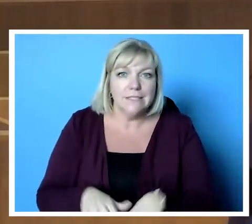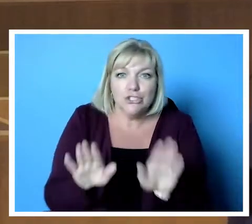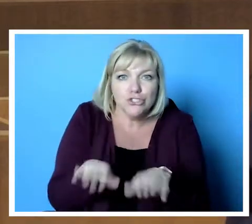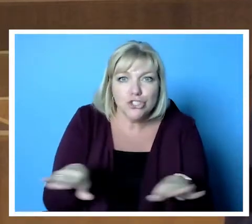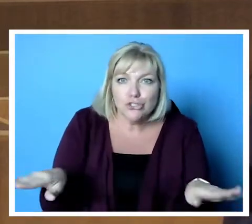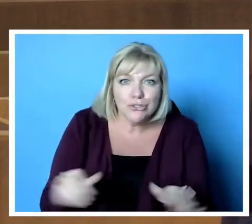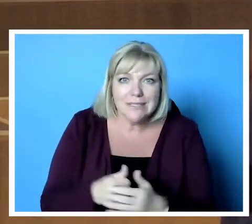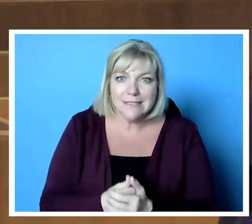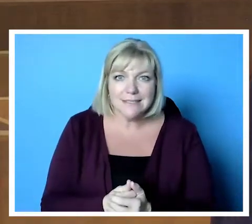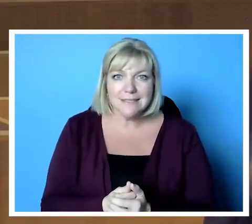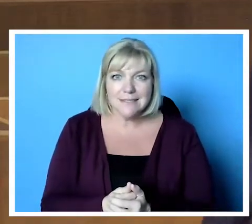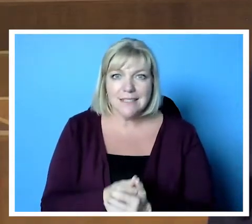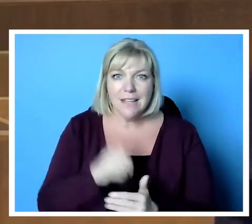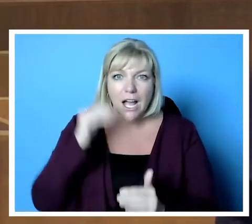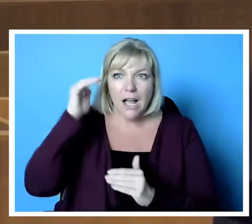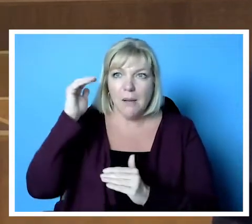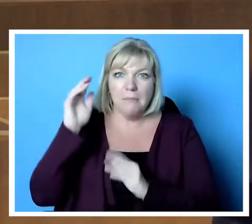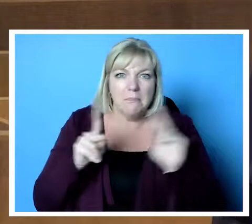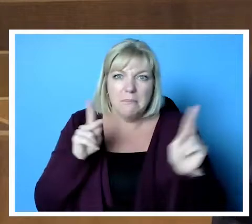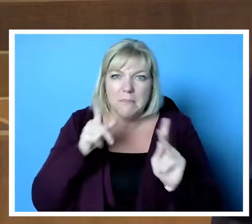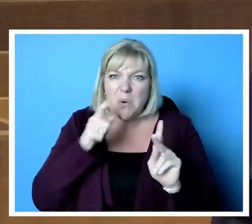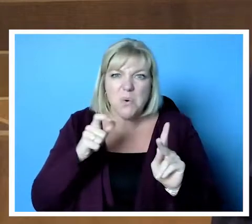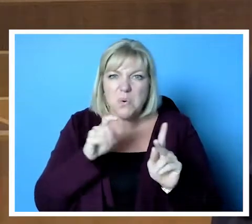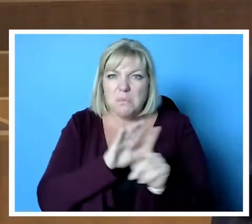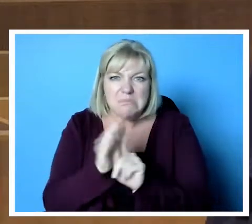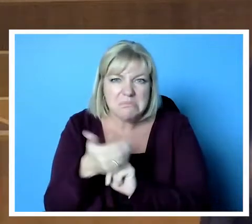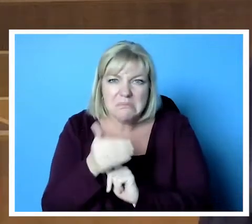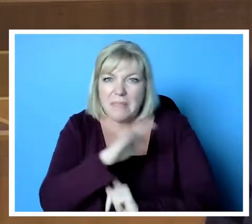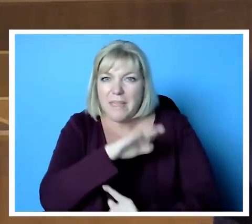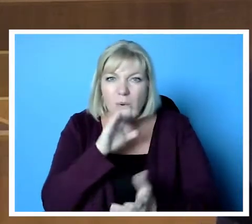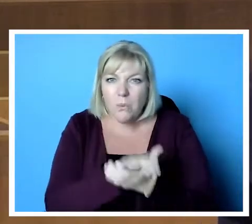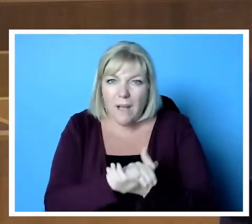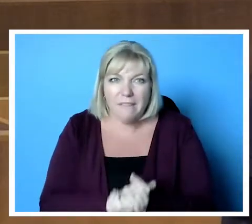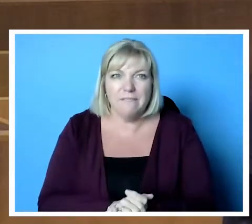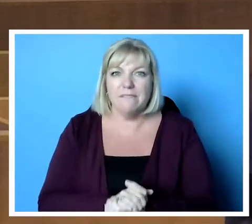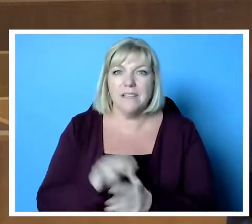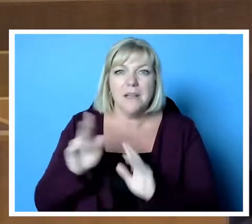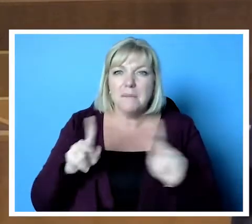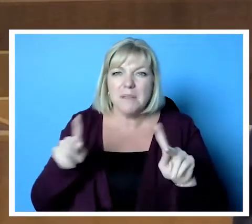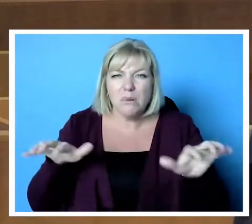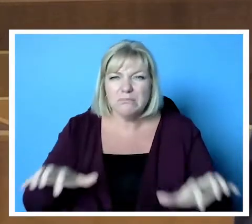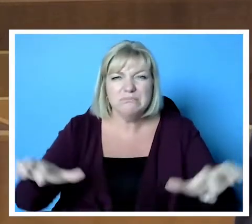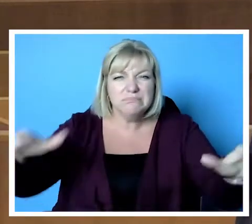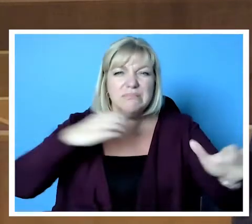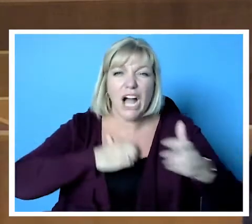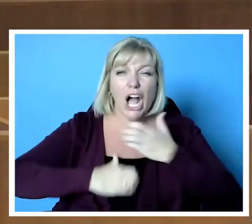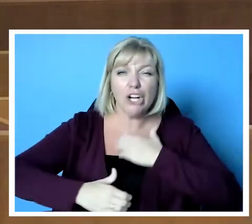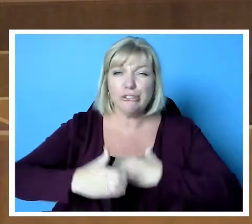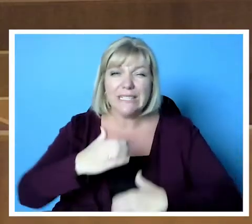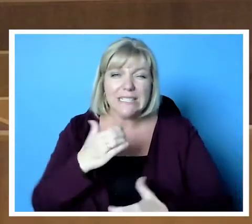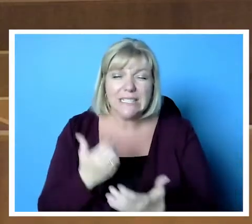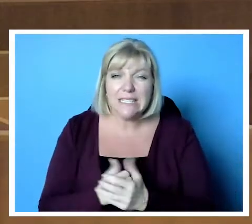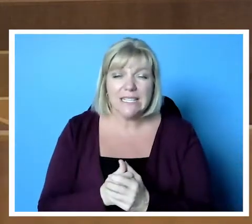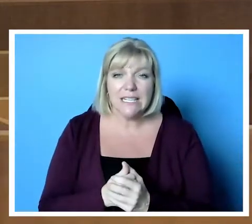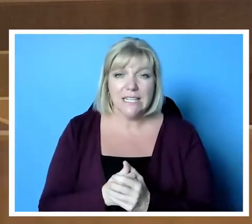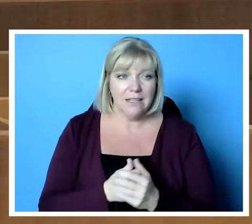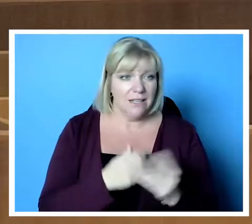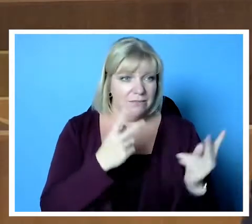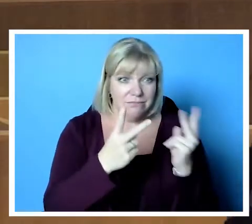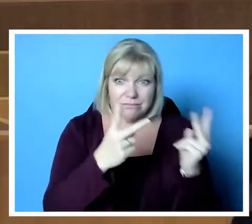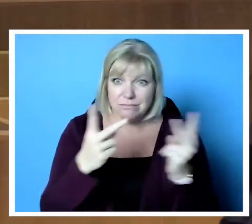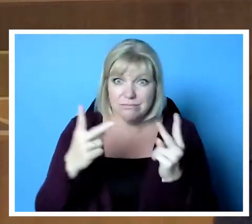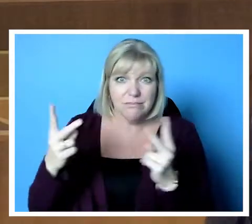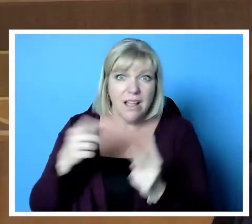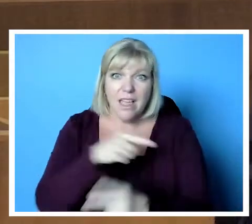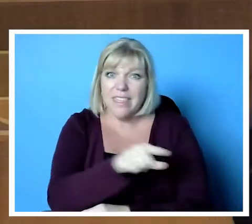children, the adulterers, the hungry crowds. And he looks at them and they call to him and